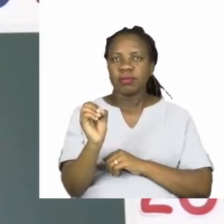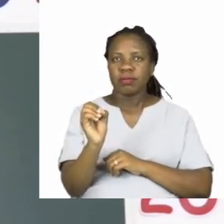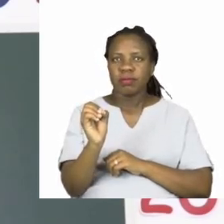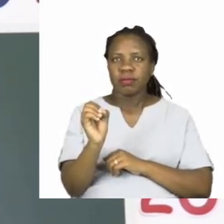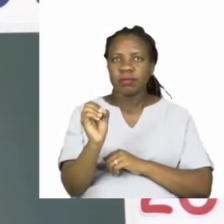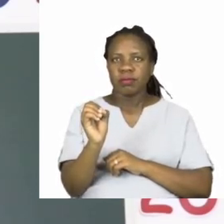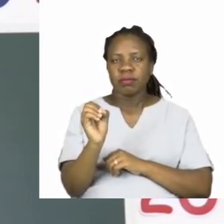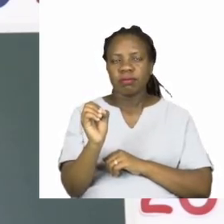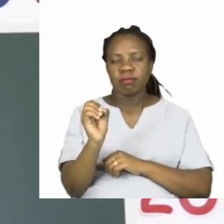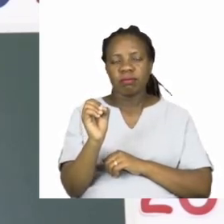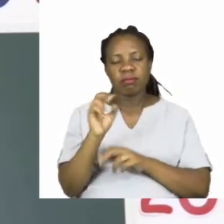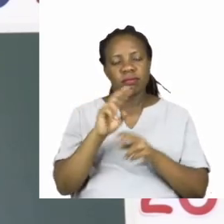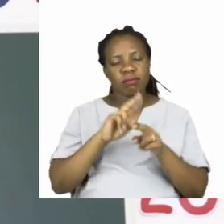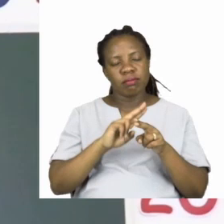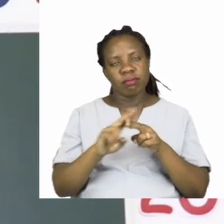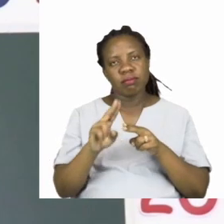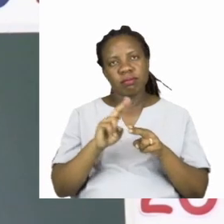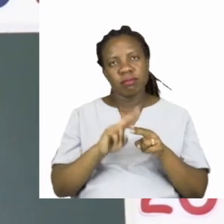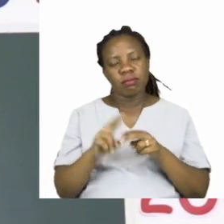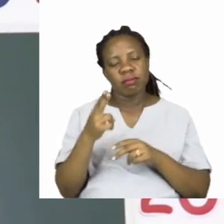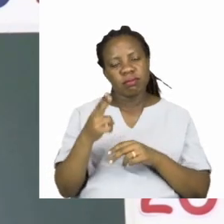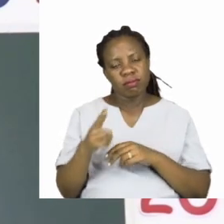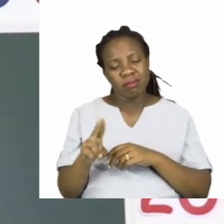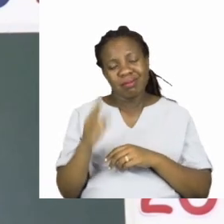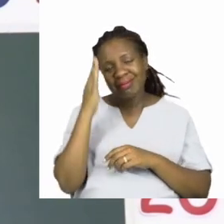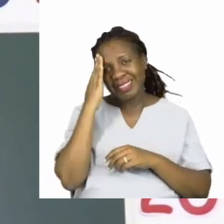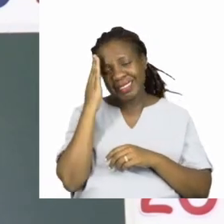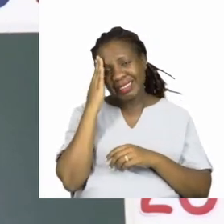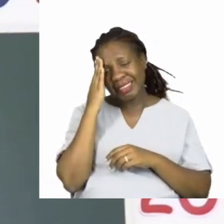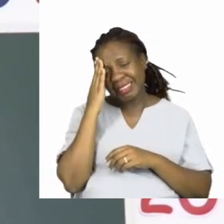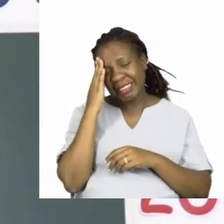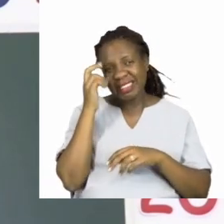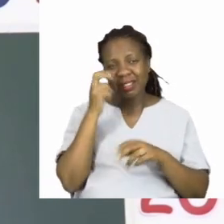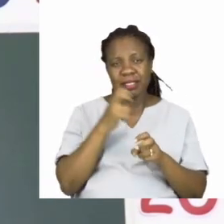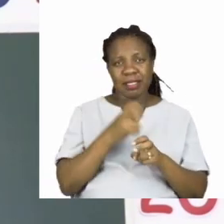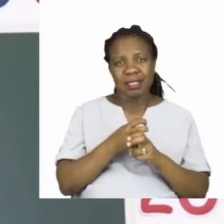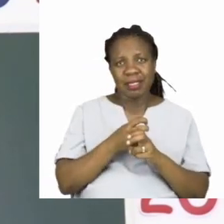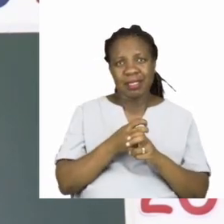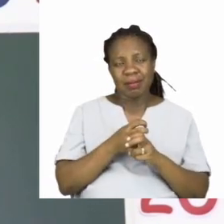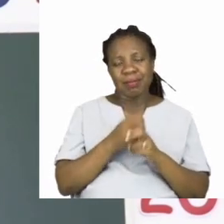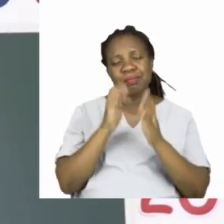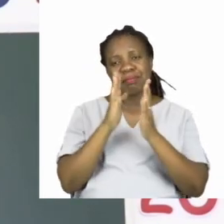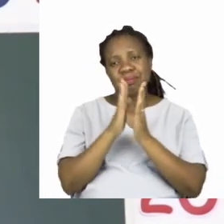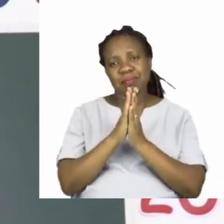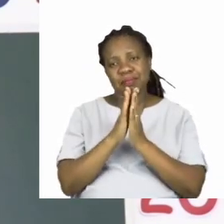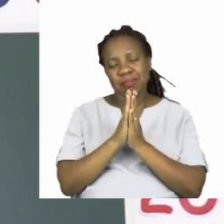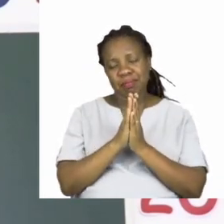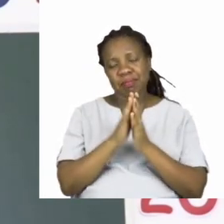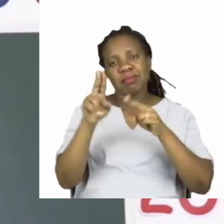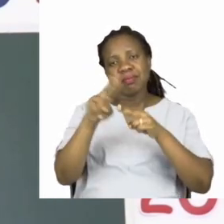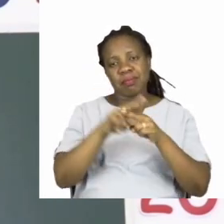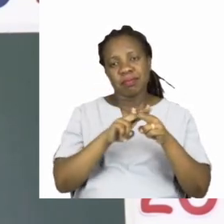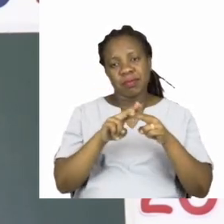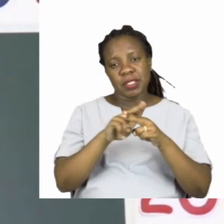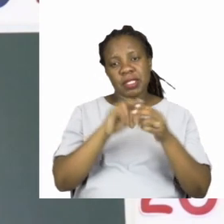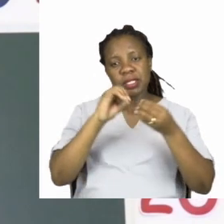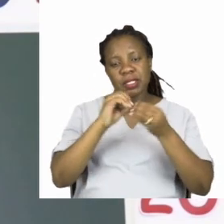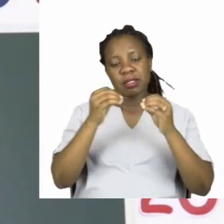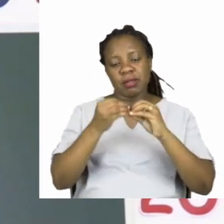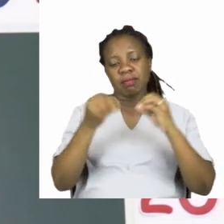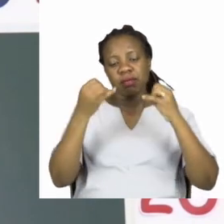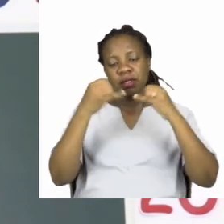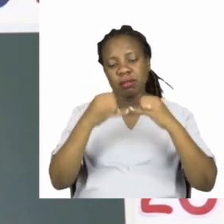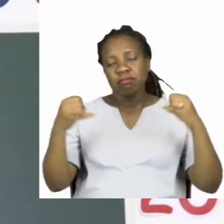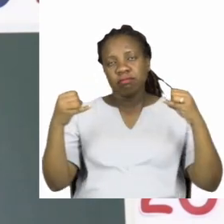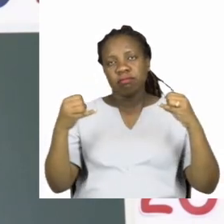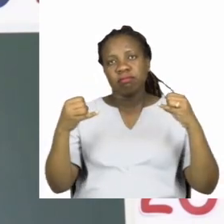So take your time with this one. I know it can be difficult. Use the number line they have given you to help you. Have fun with